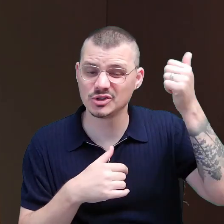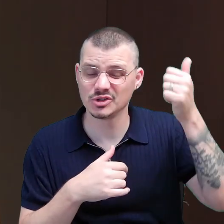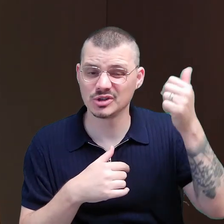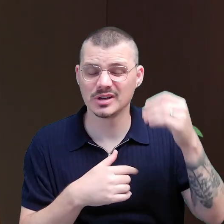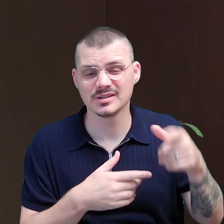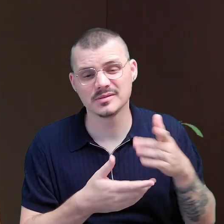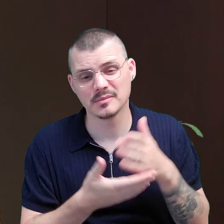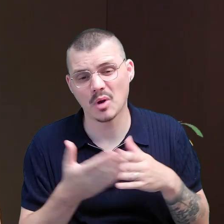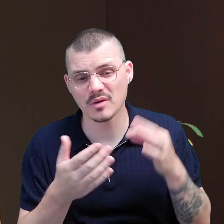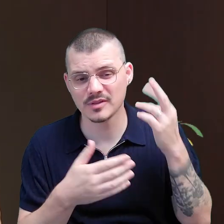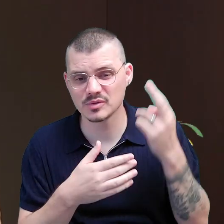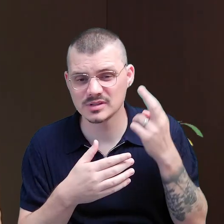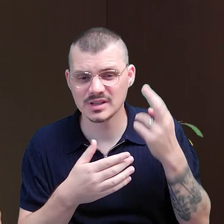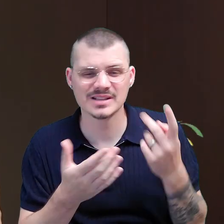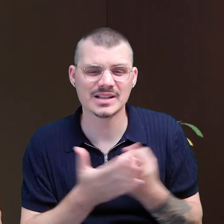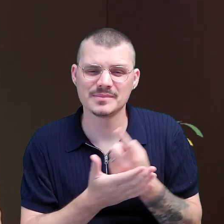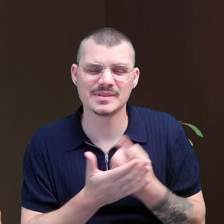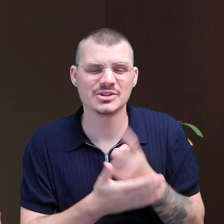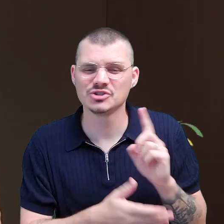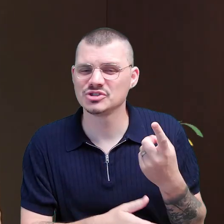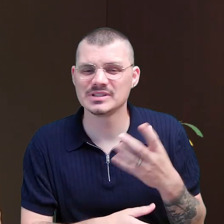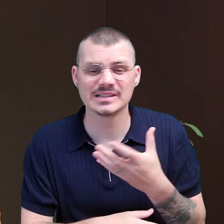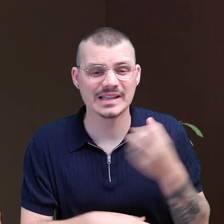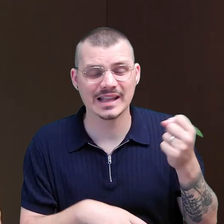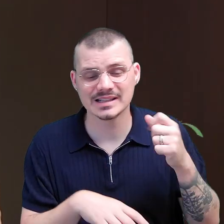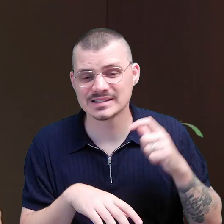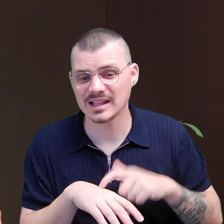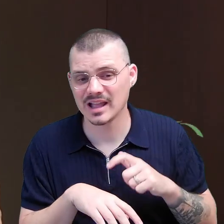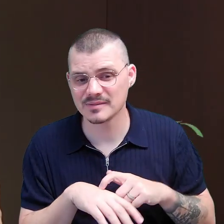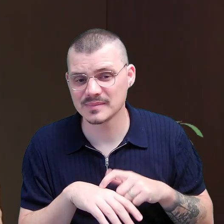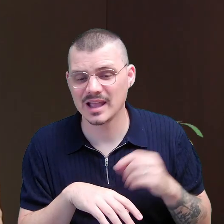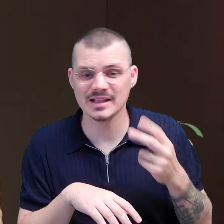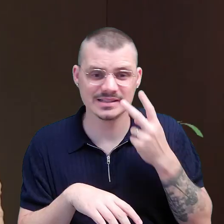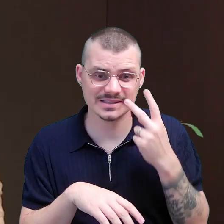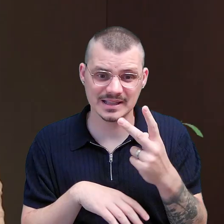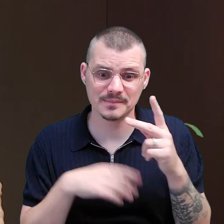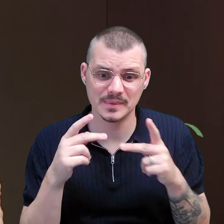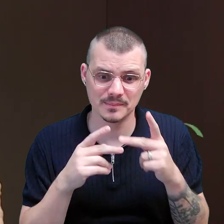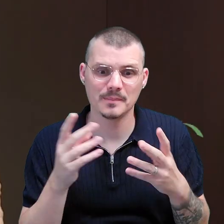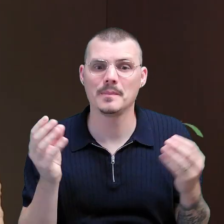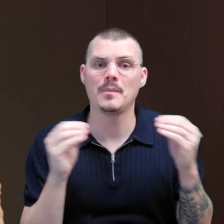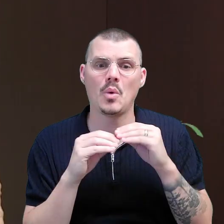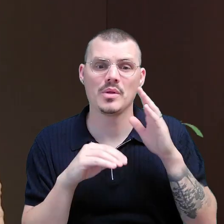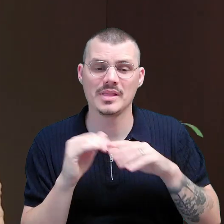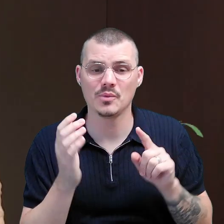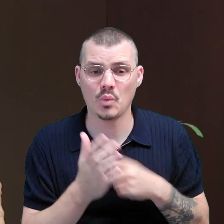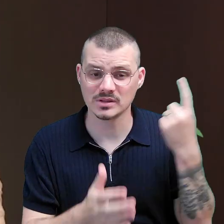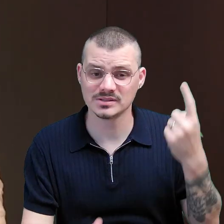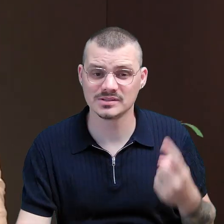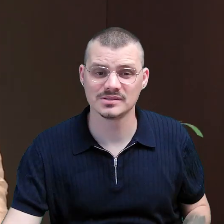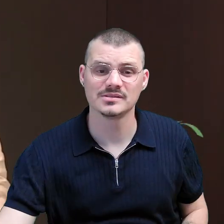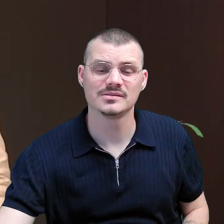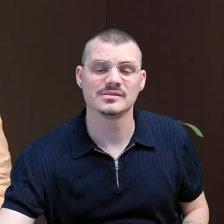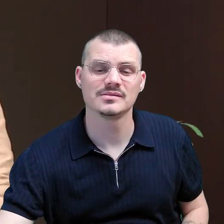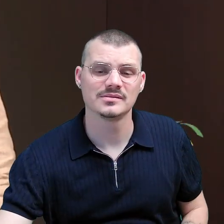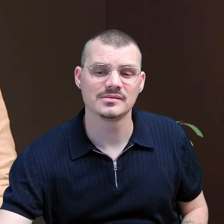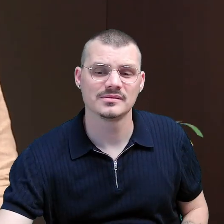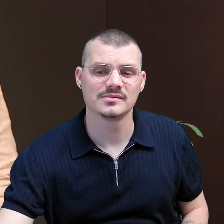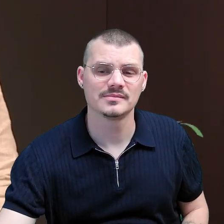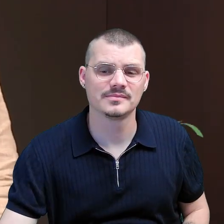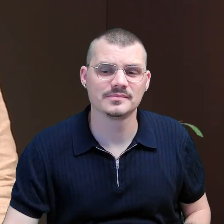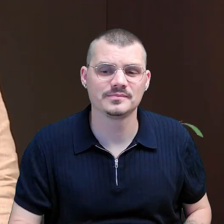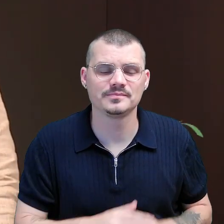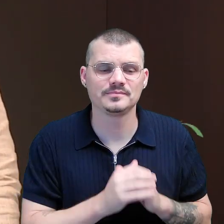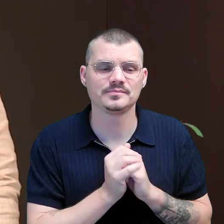sicker. And this is part of the reason. Sometimes it just takes time and seeing people more than once.